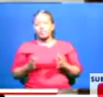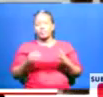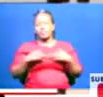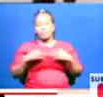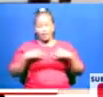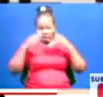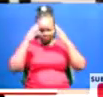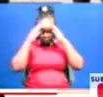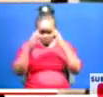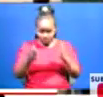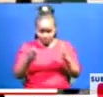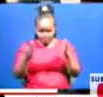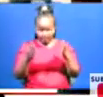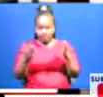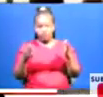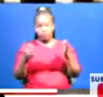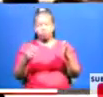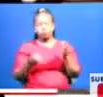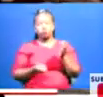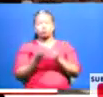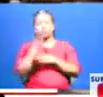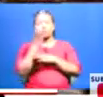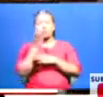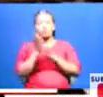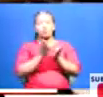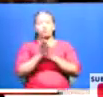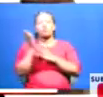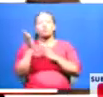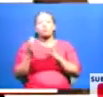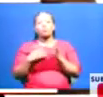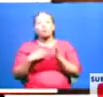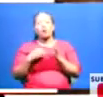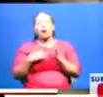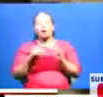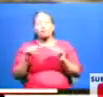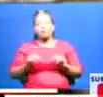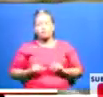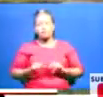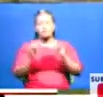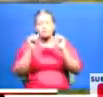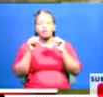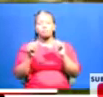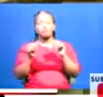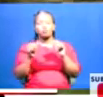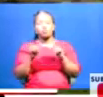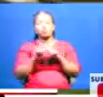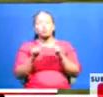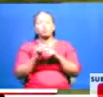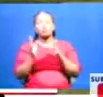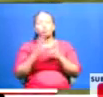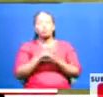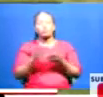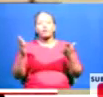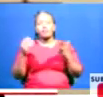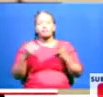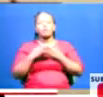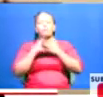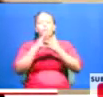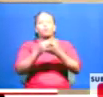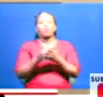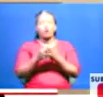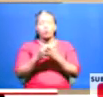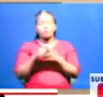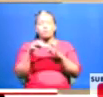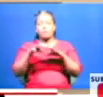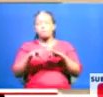tourism industry's growth through the promotion of sustainable tourism initiatives and products to help unlock the potential of the domestic markets